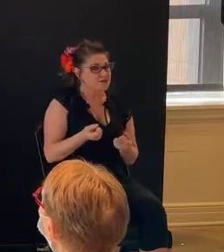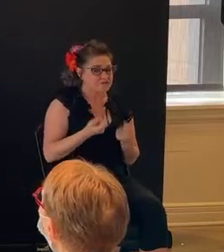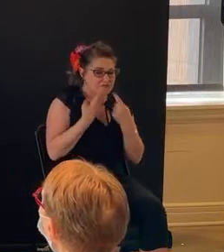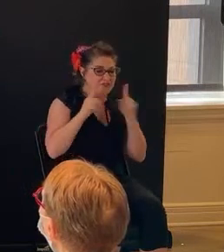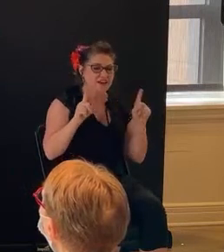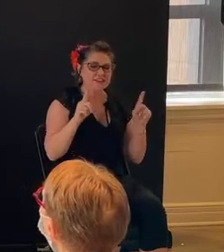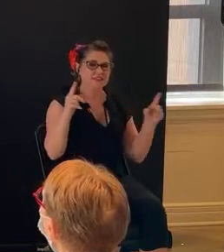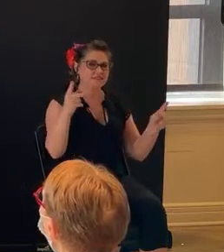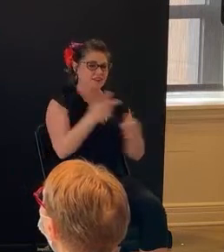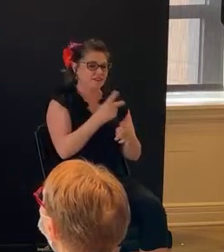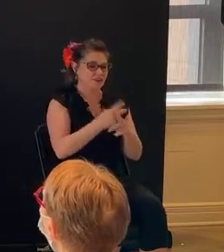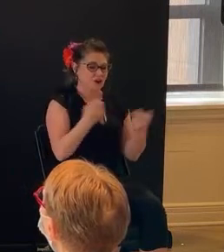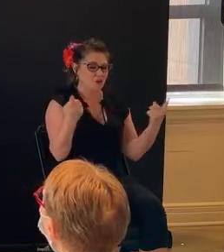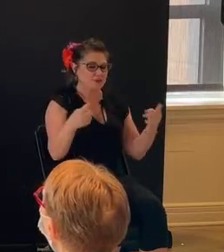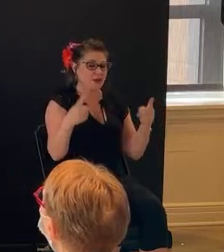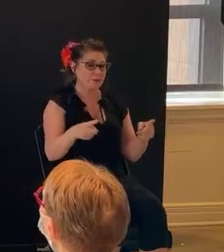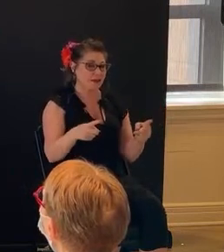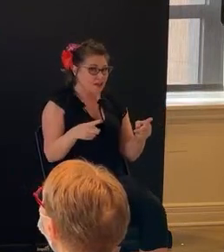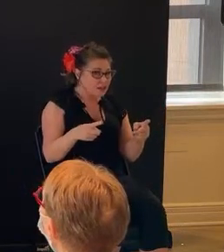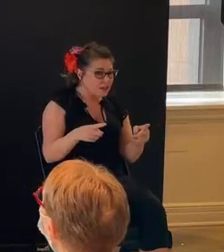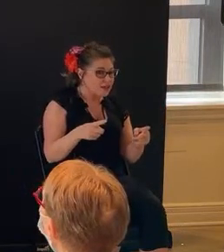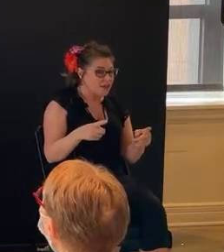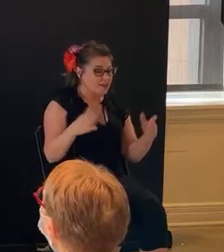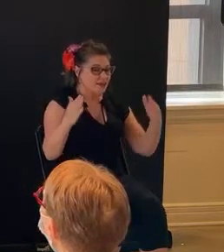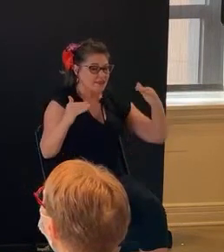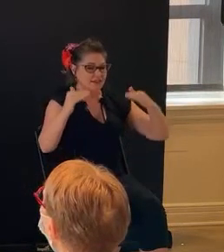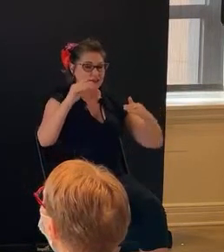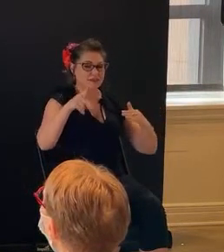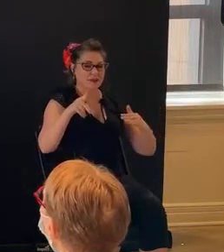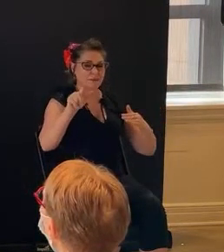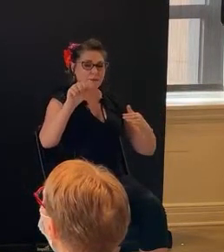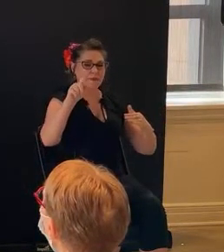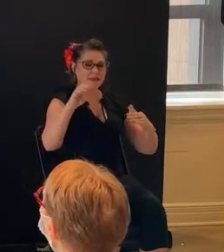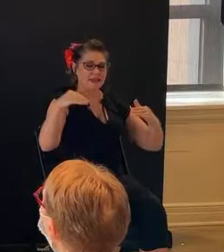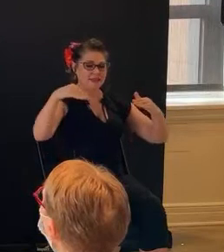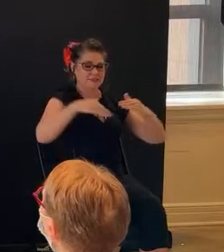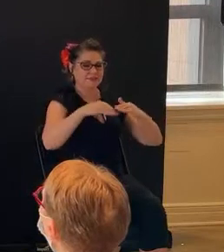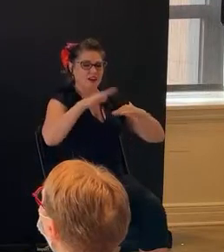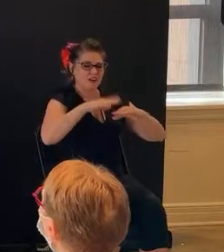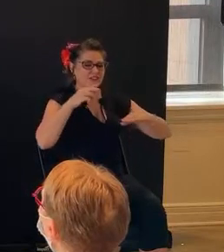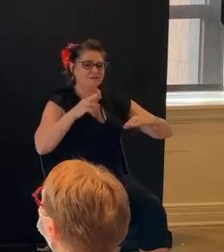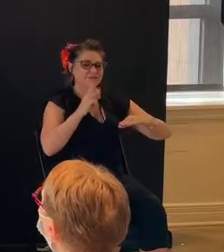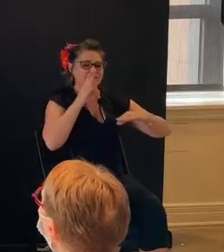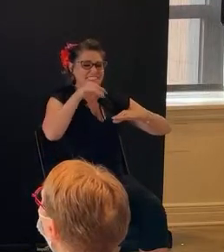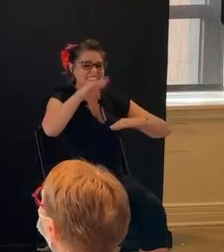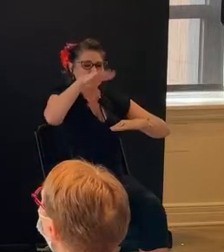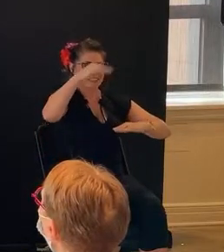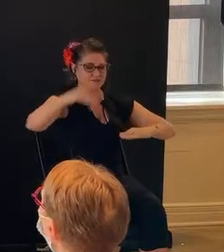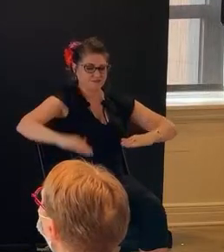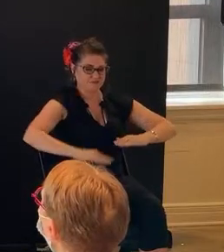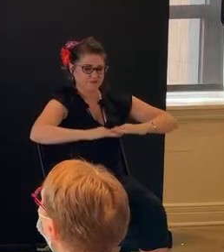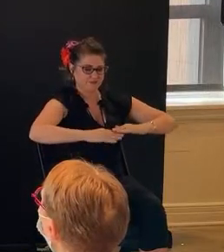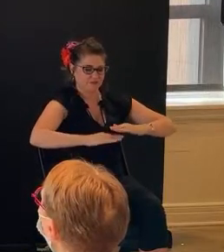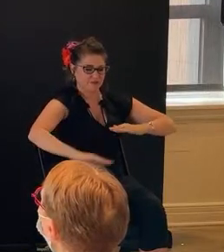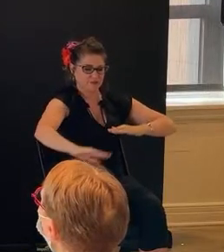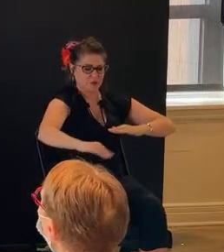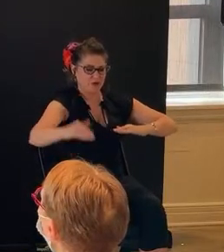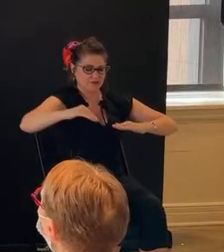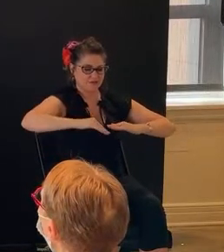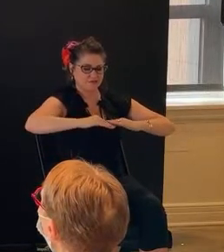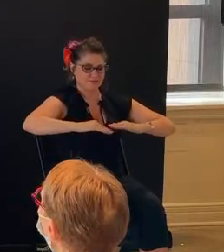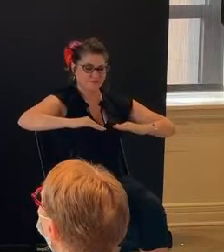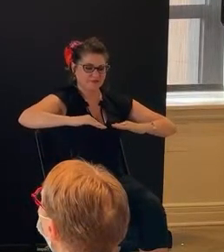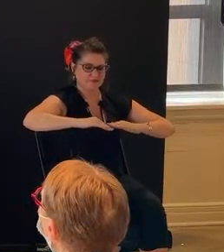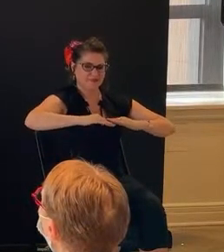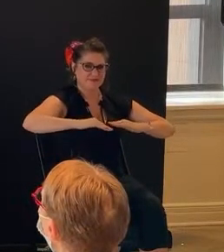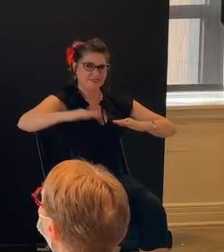that what's happening is that the tectonic plate that makes up the seafloor, which is right here, is colliding with